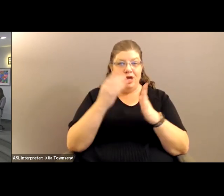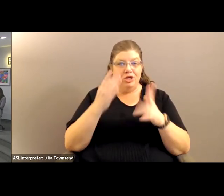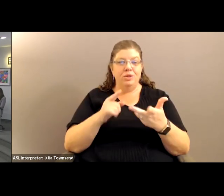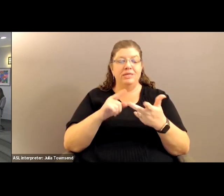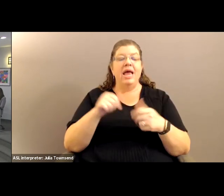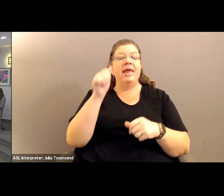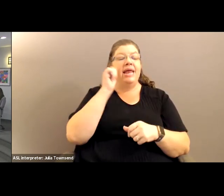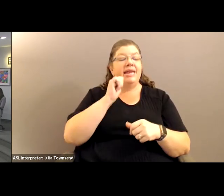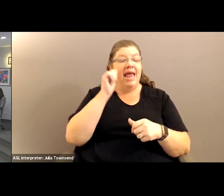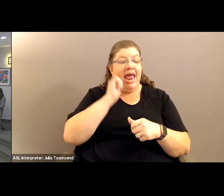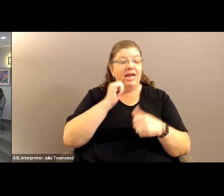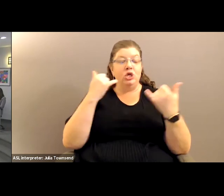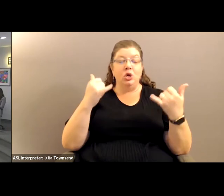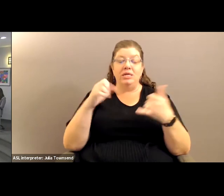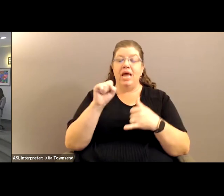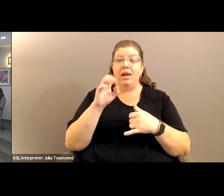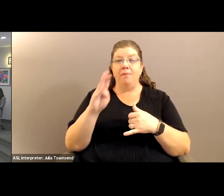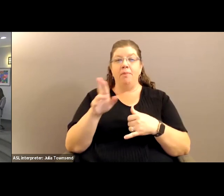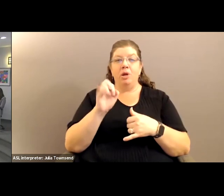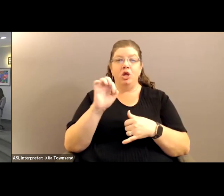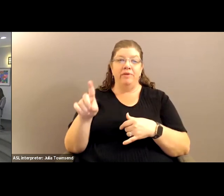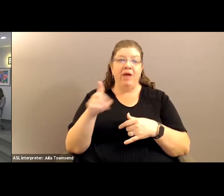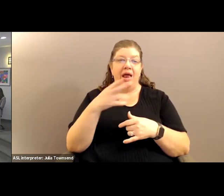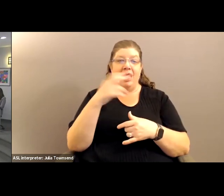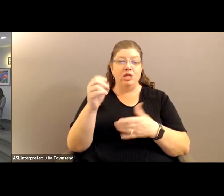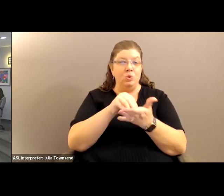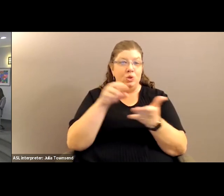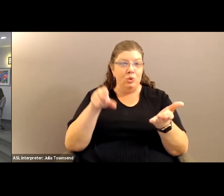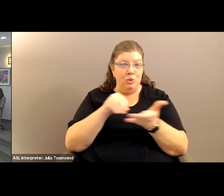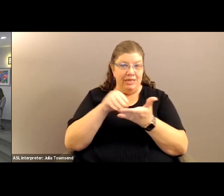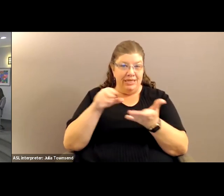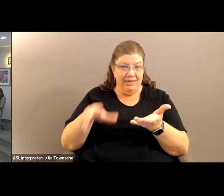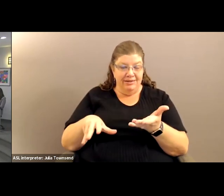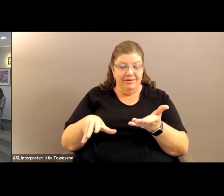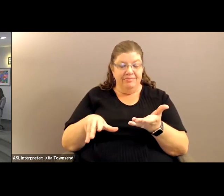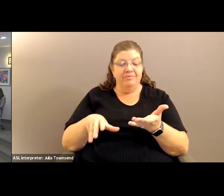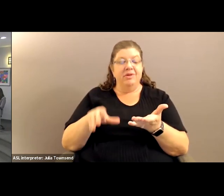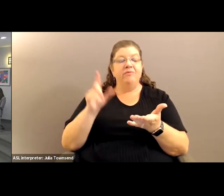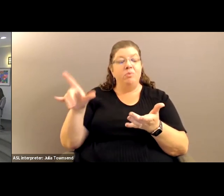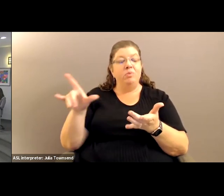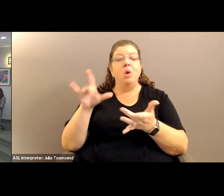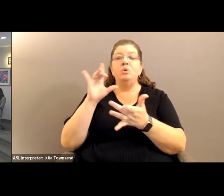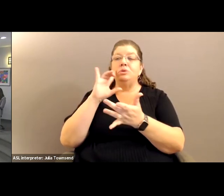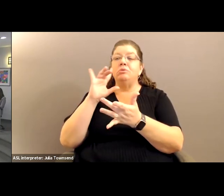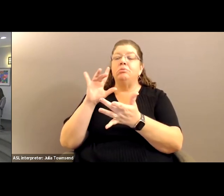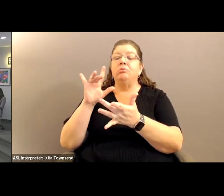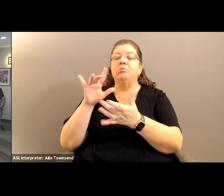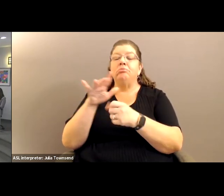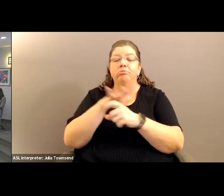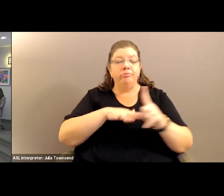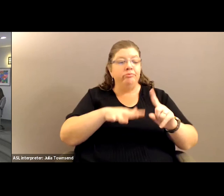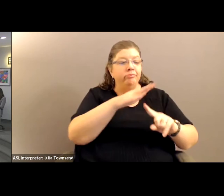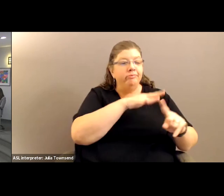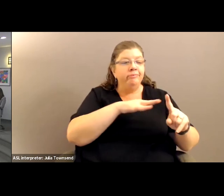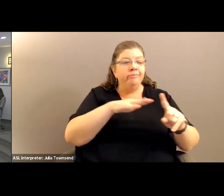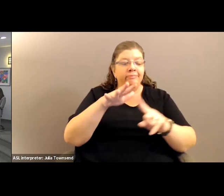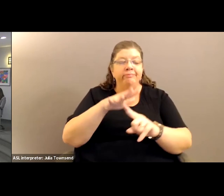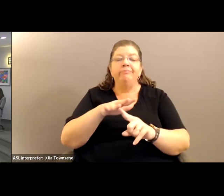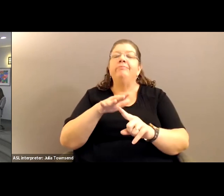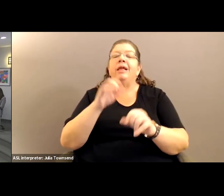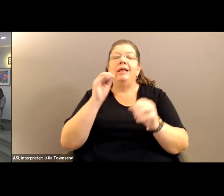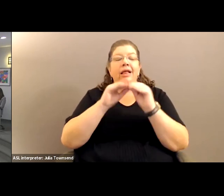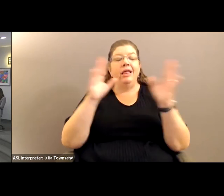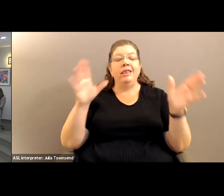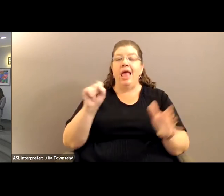current santa barbara unified high school students from these various contexts we can emphatically declare that